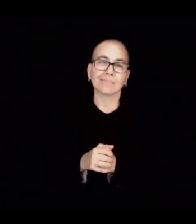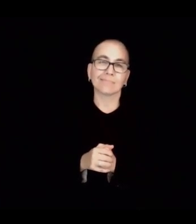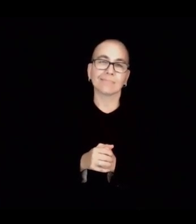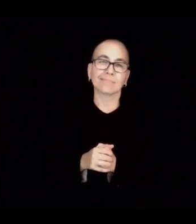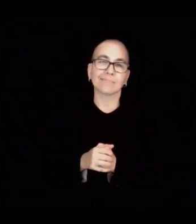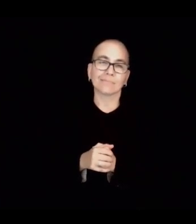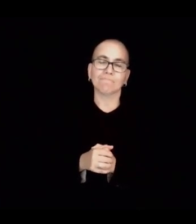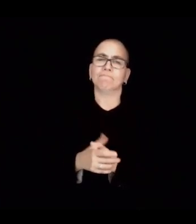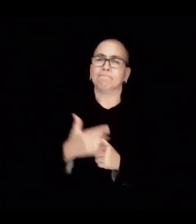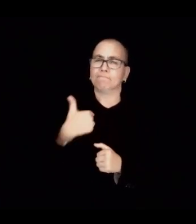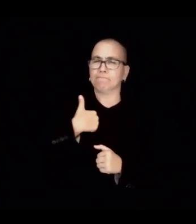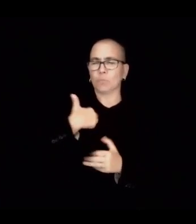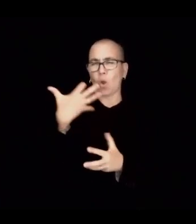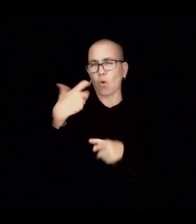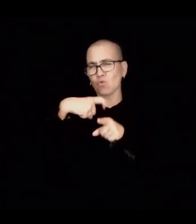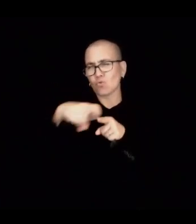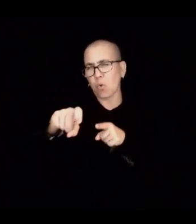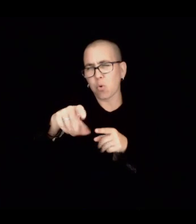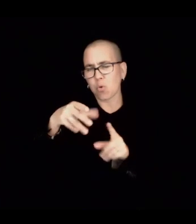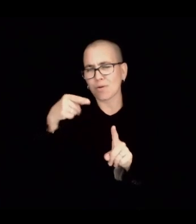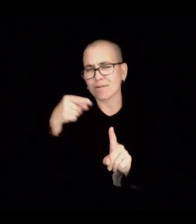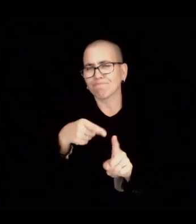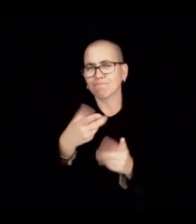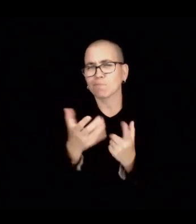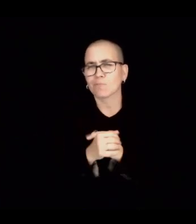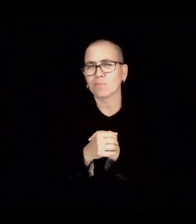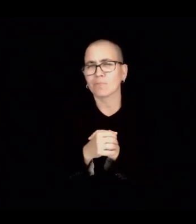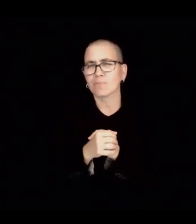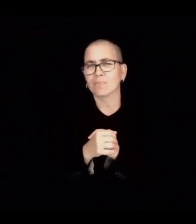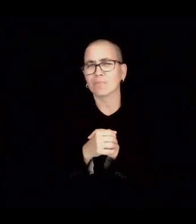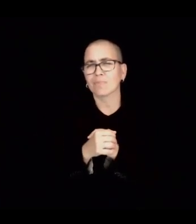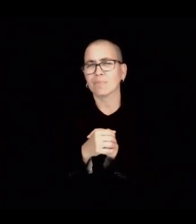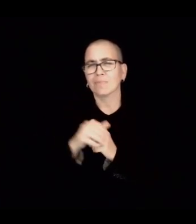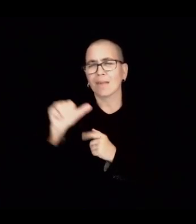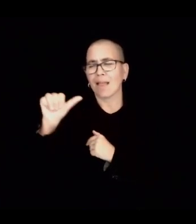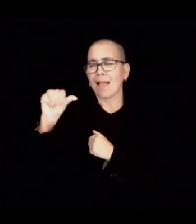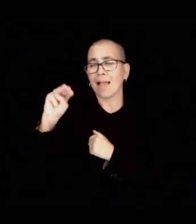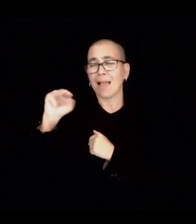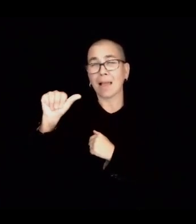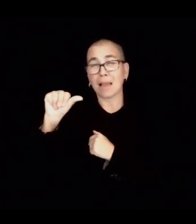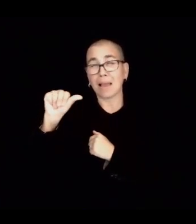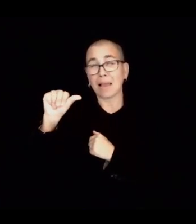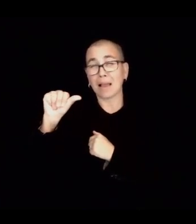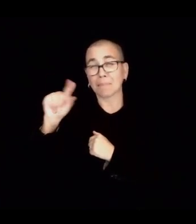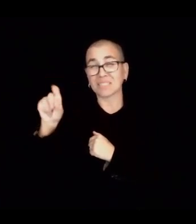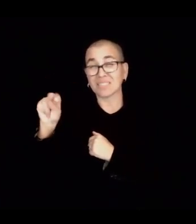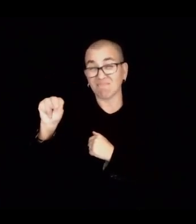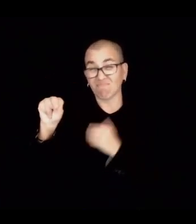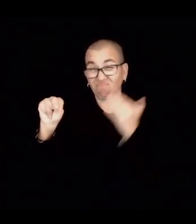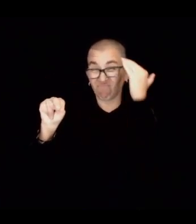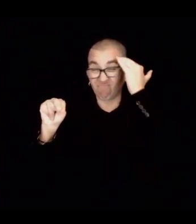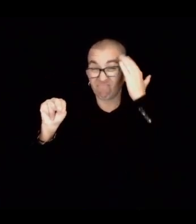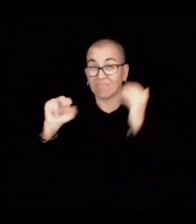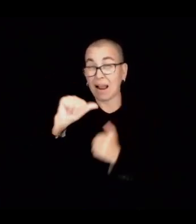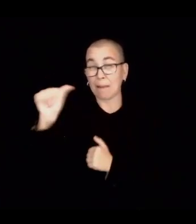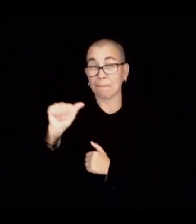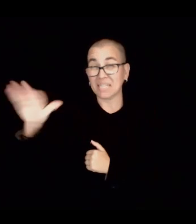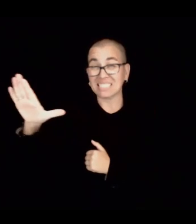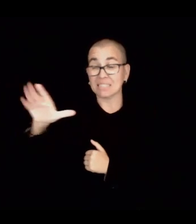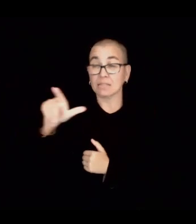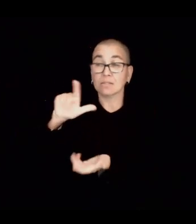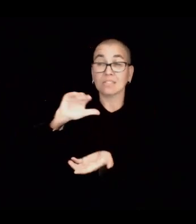up on the Amazon center in Shakopee. Do you have updated numbers for the number of COVID infections at